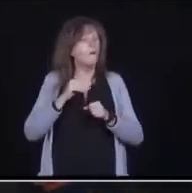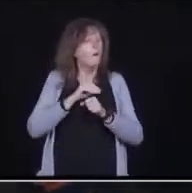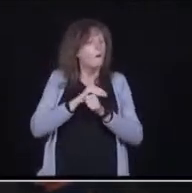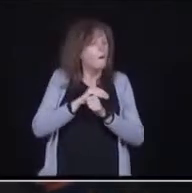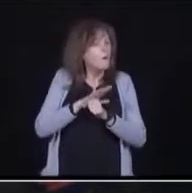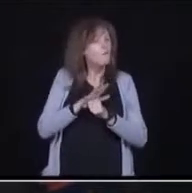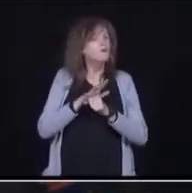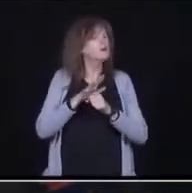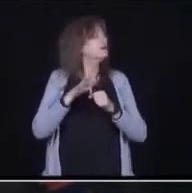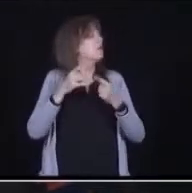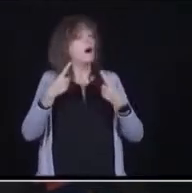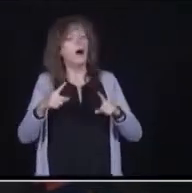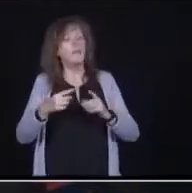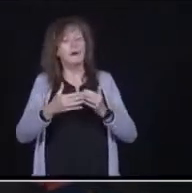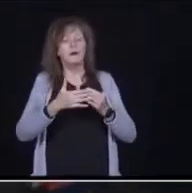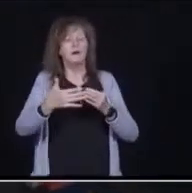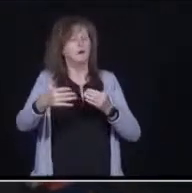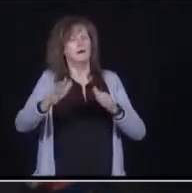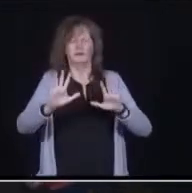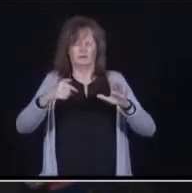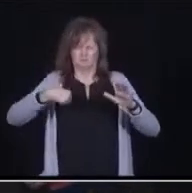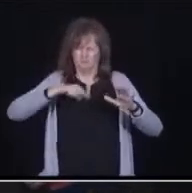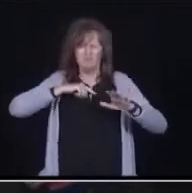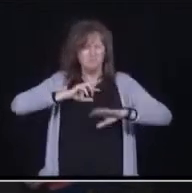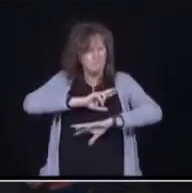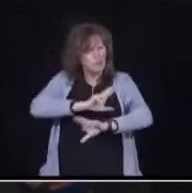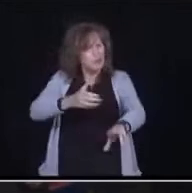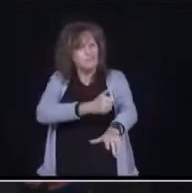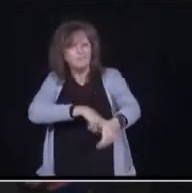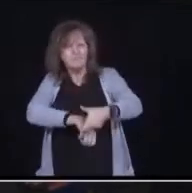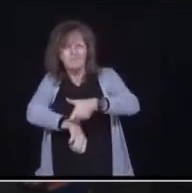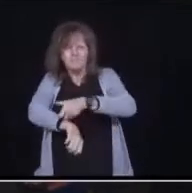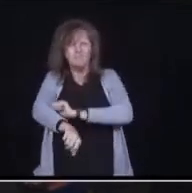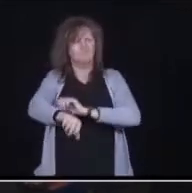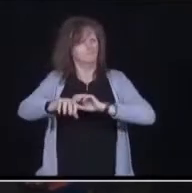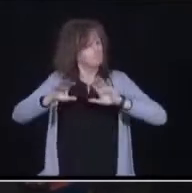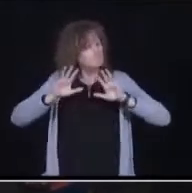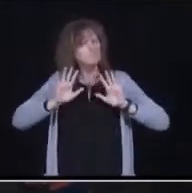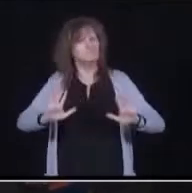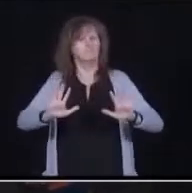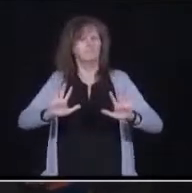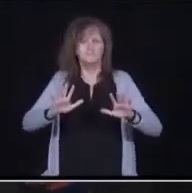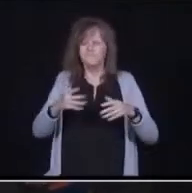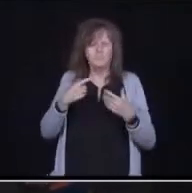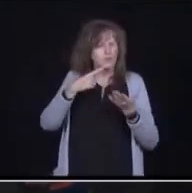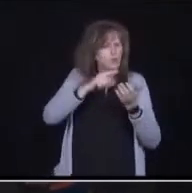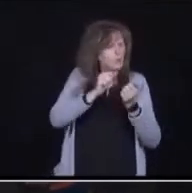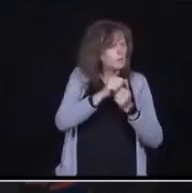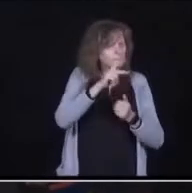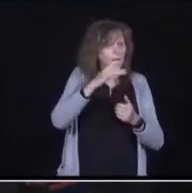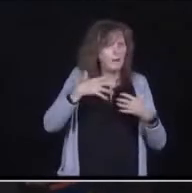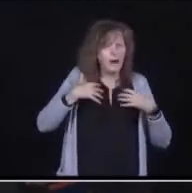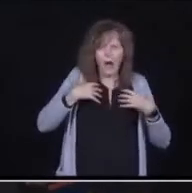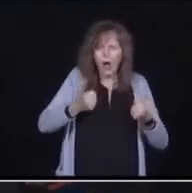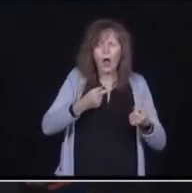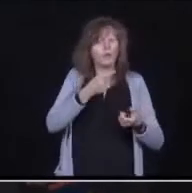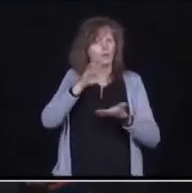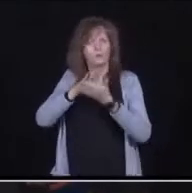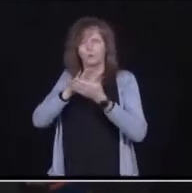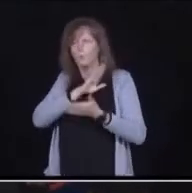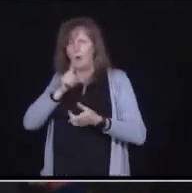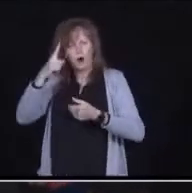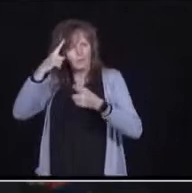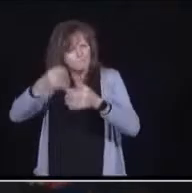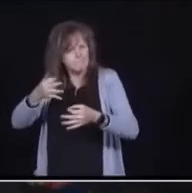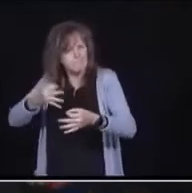ready. In these early days, we are already being tested, and local public health and school boards are acting decisively. Our school reopening